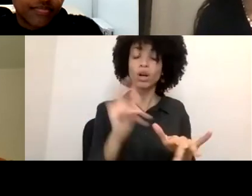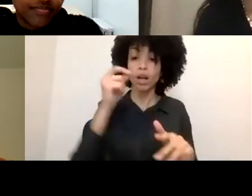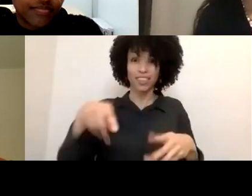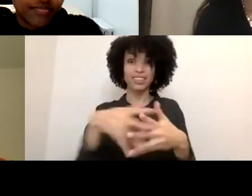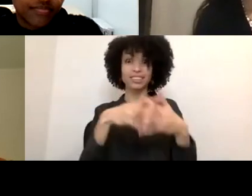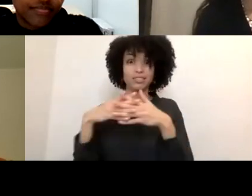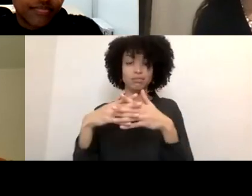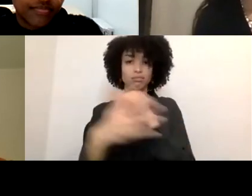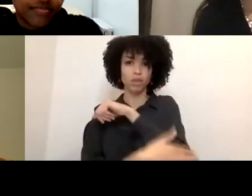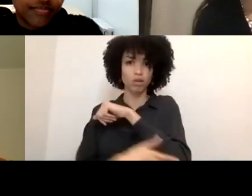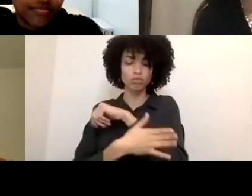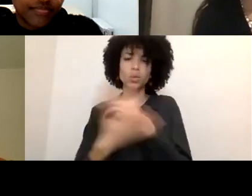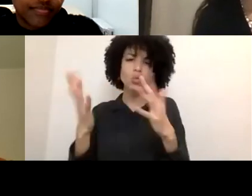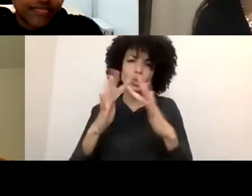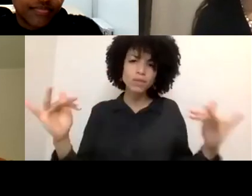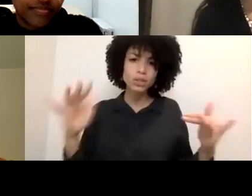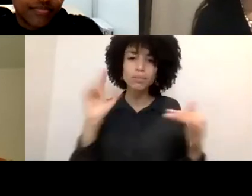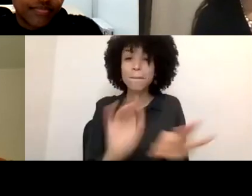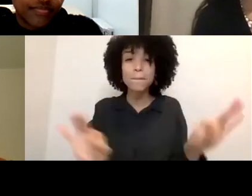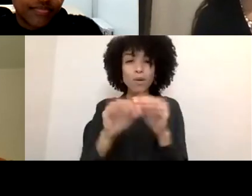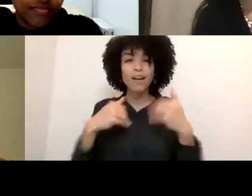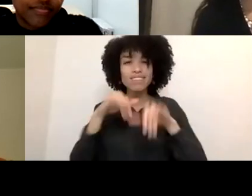systems in place to,